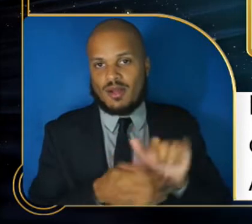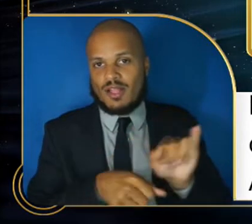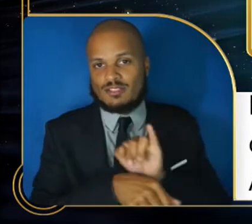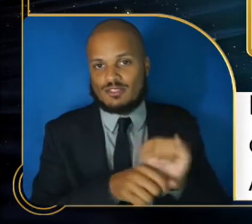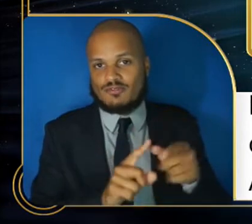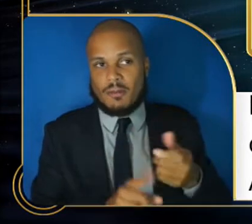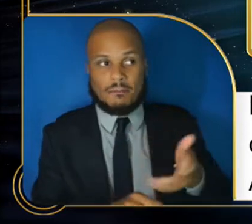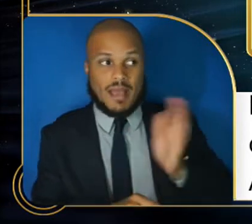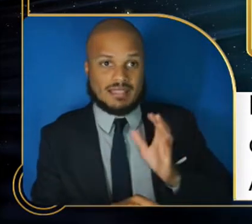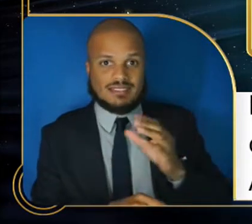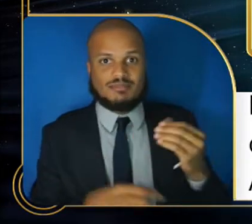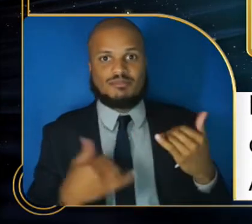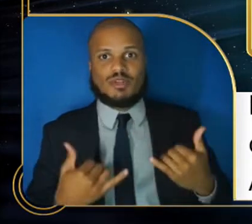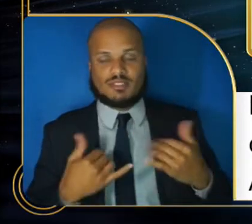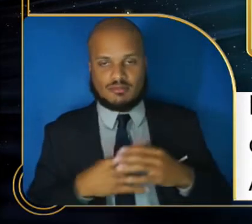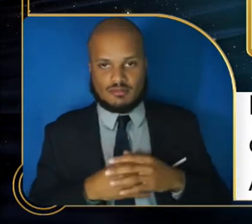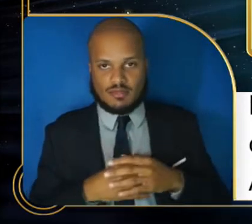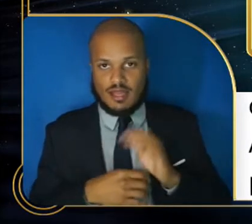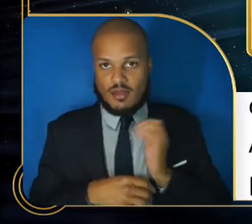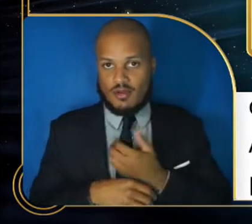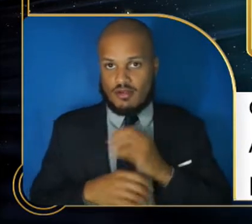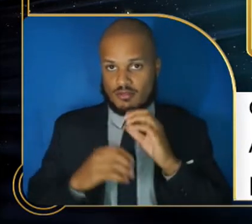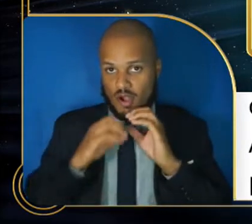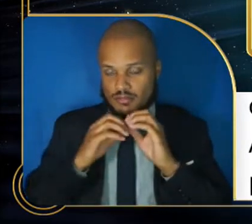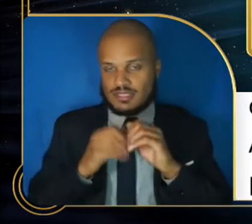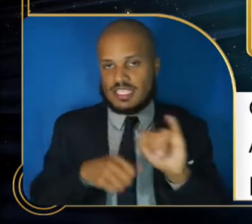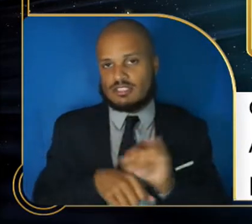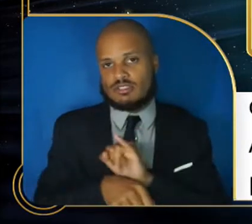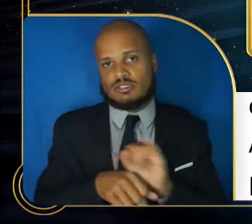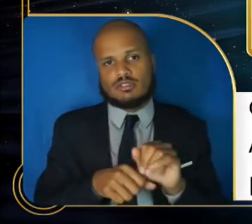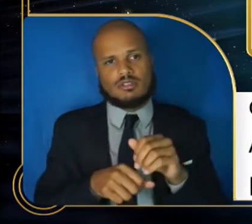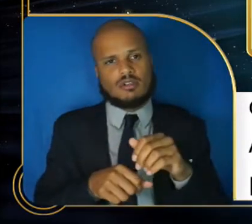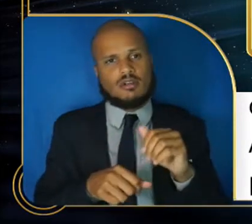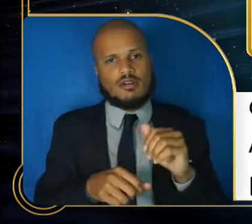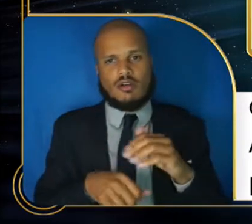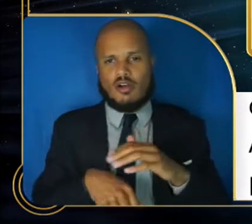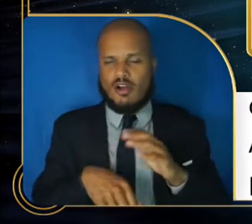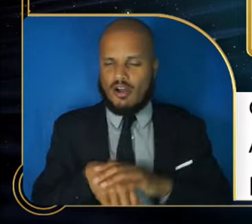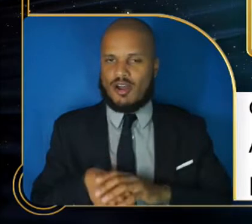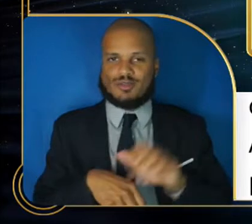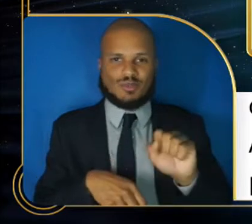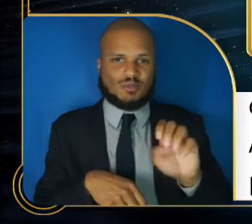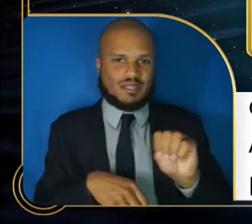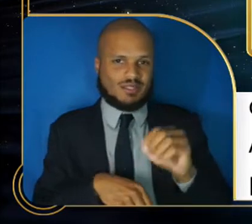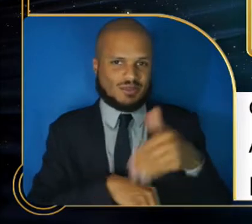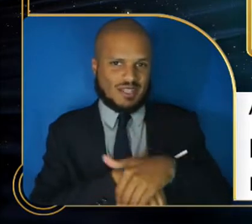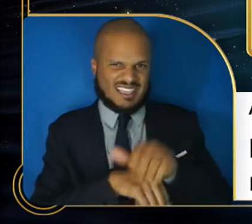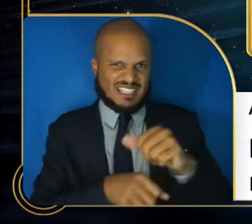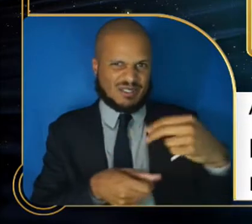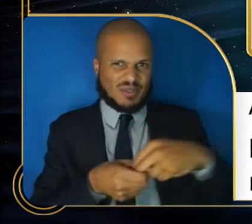present. Our comms interns are all over social media tonight, so you can join them there.